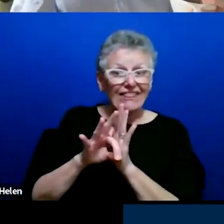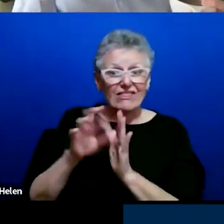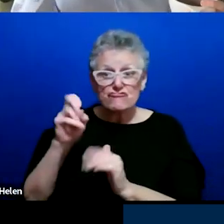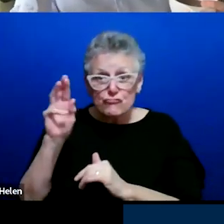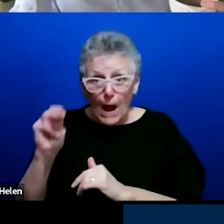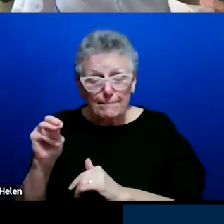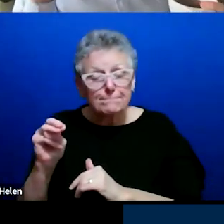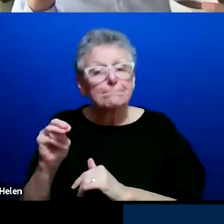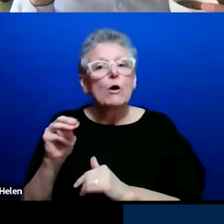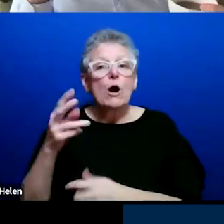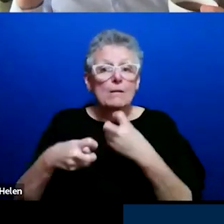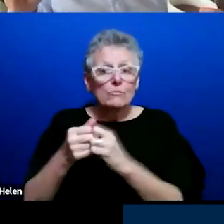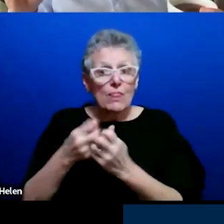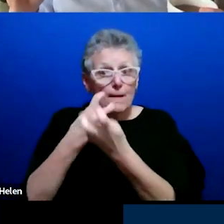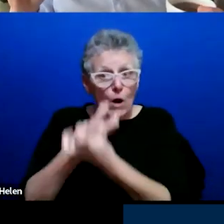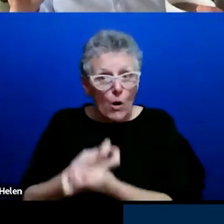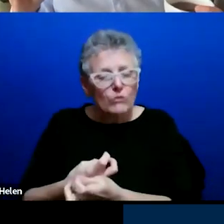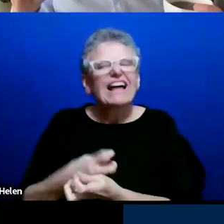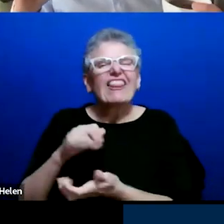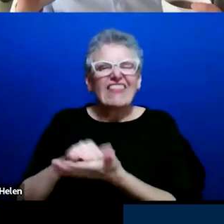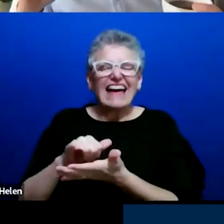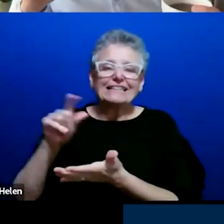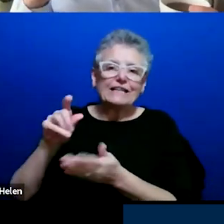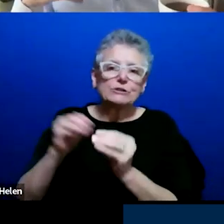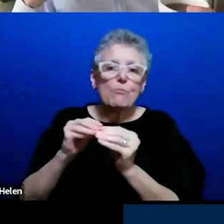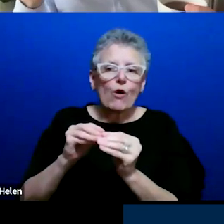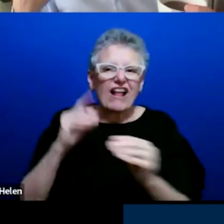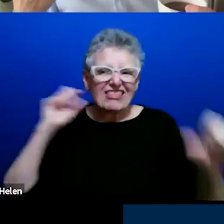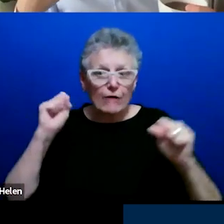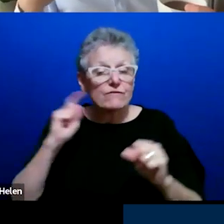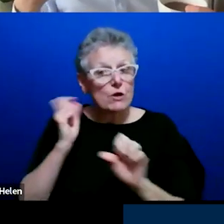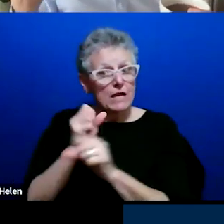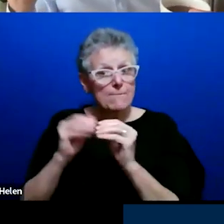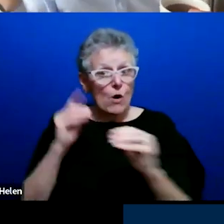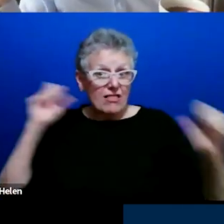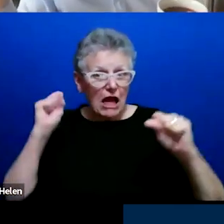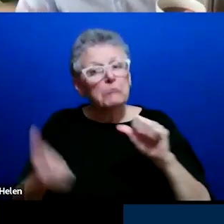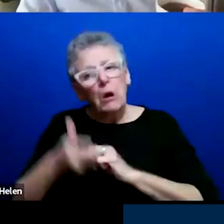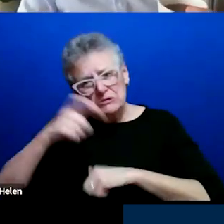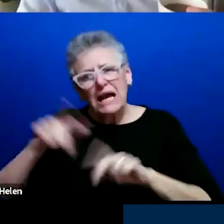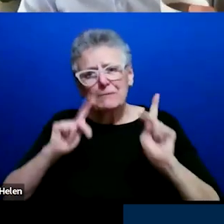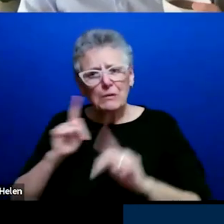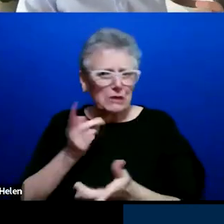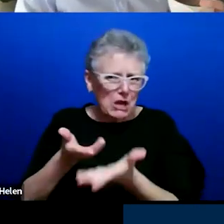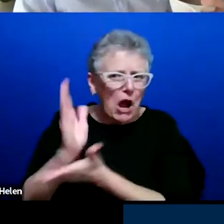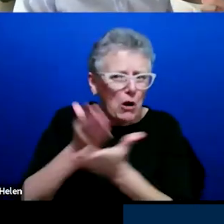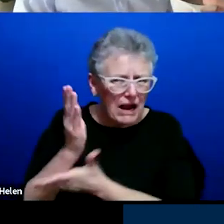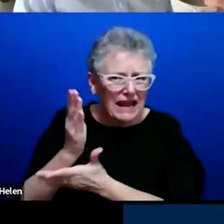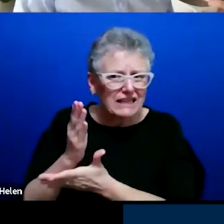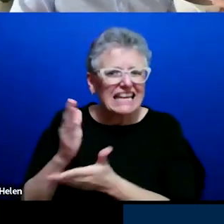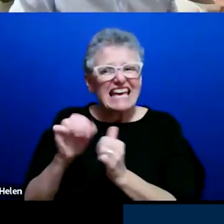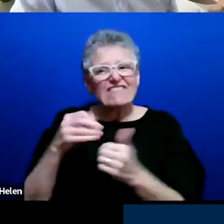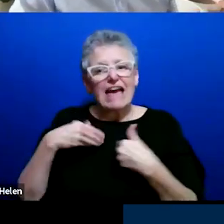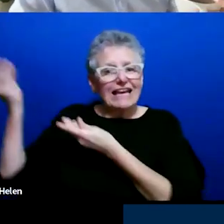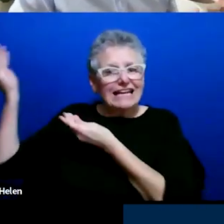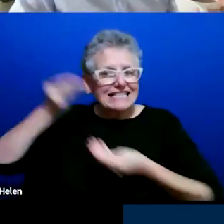issue with just getting sound louder. That's a conductive hearing loss. If you make sound louder, for the most part, people are going to be okay. When